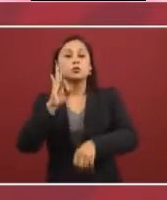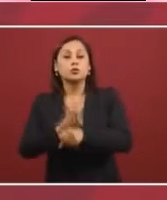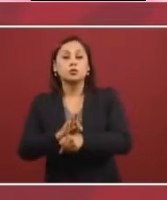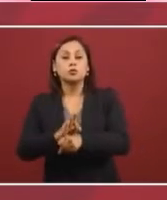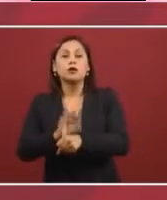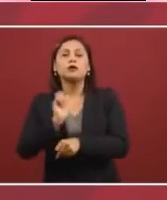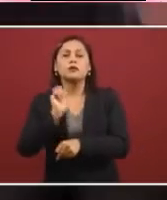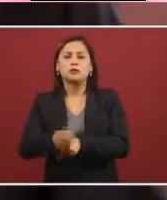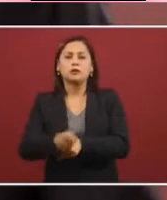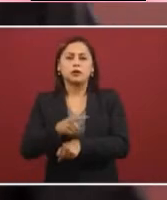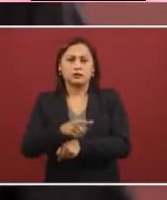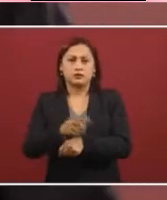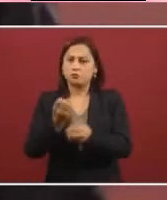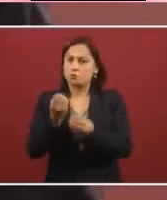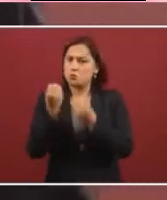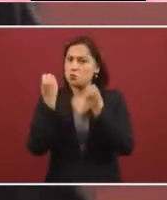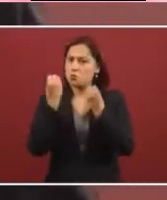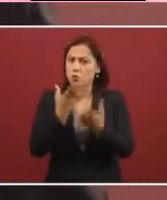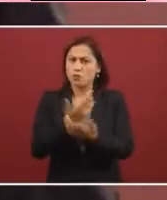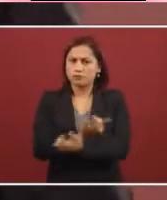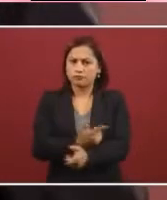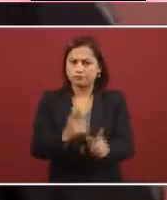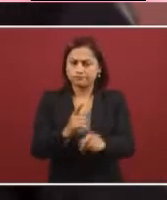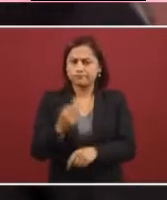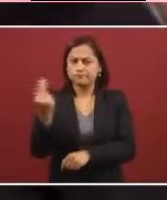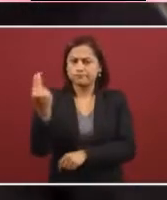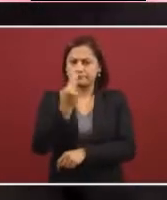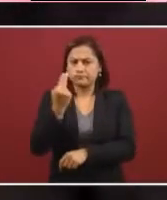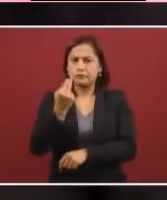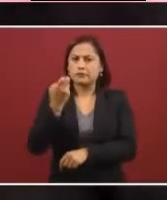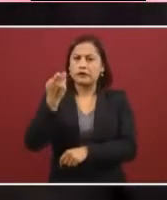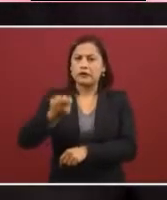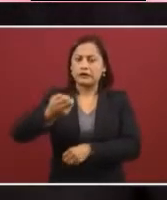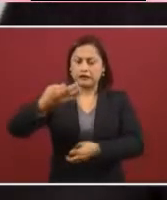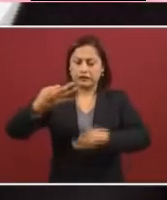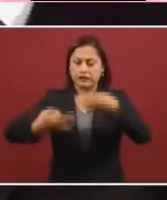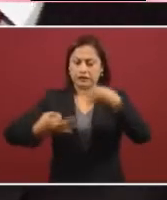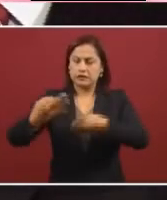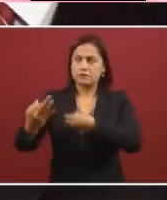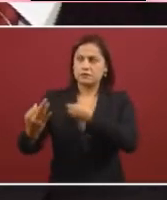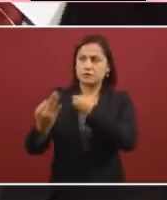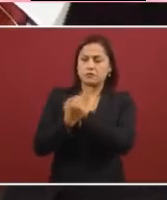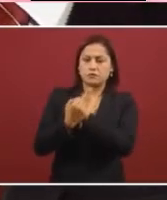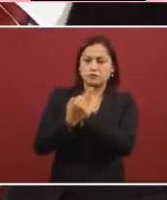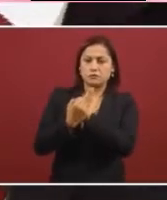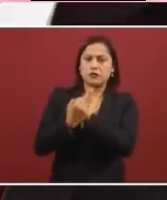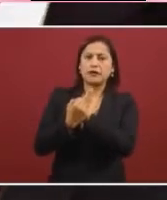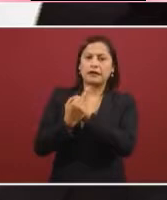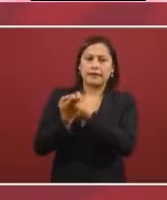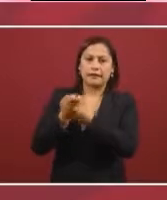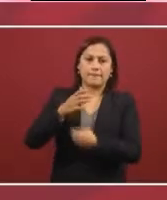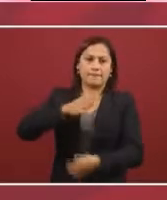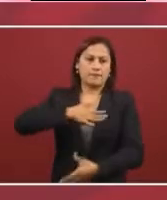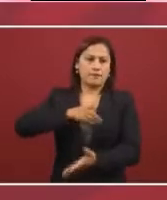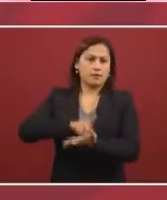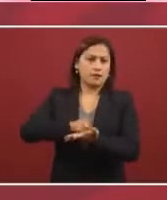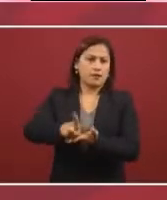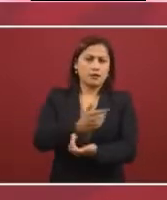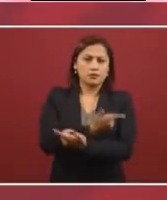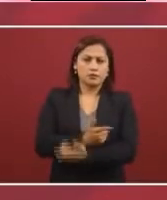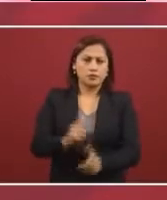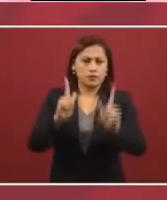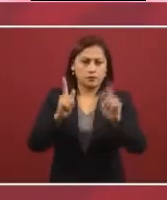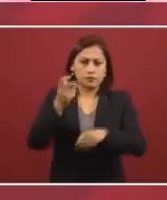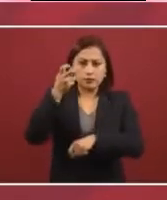is sacred. The right to be set aside. It's the essence of liberty. However,